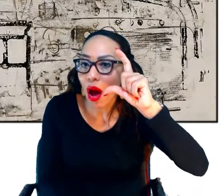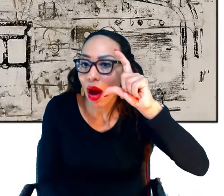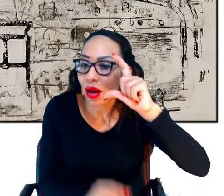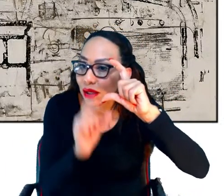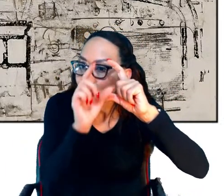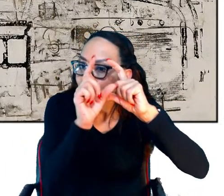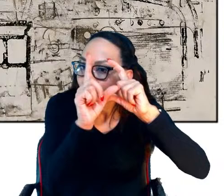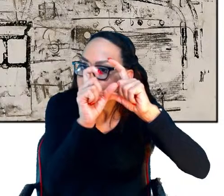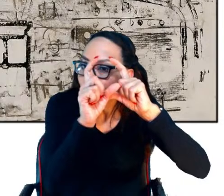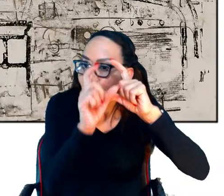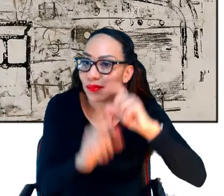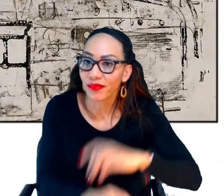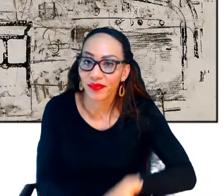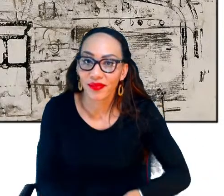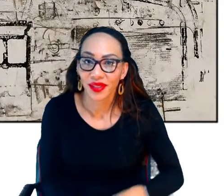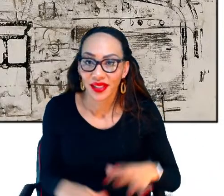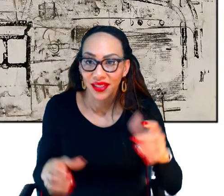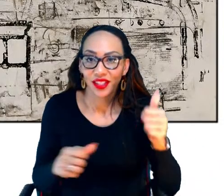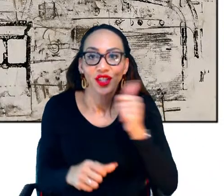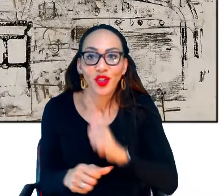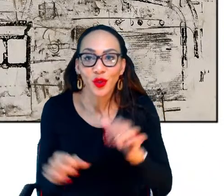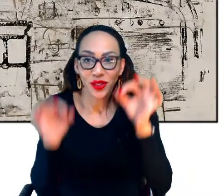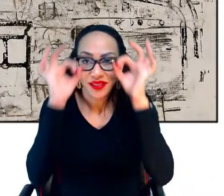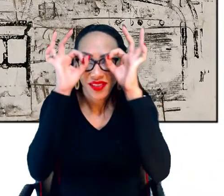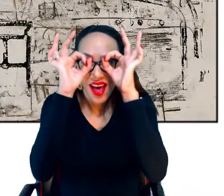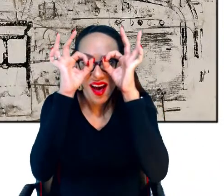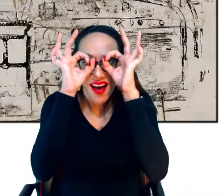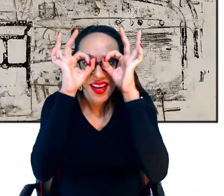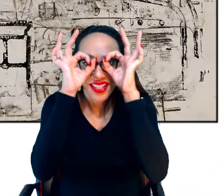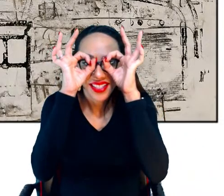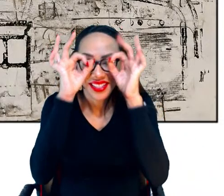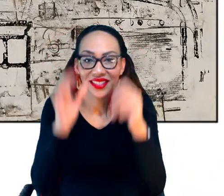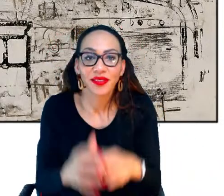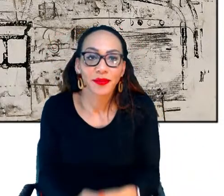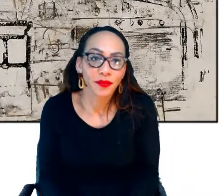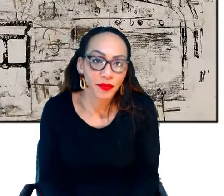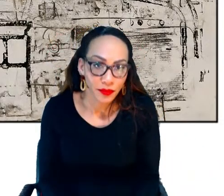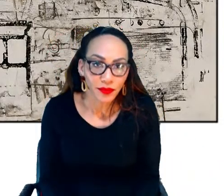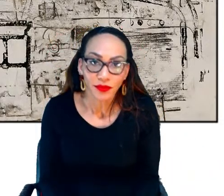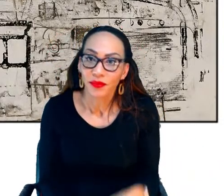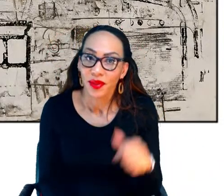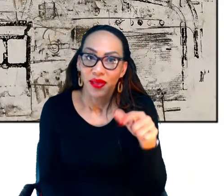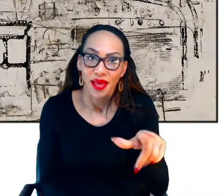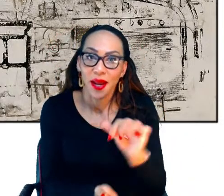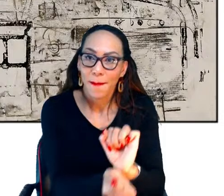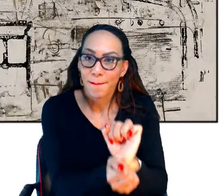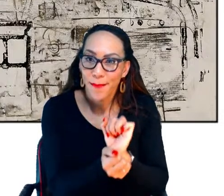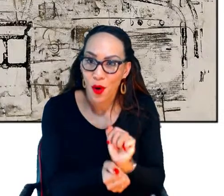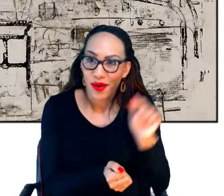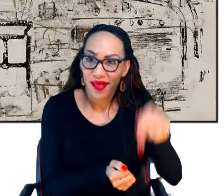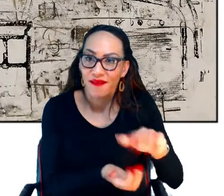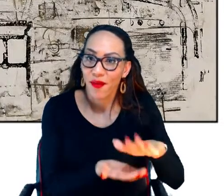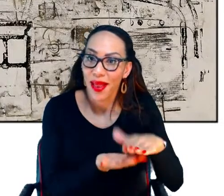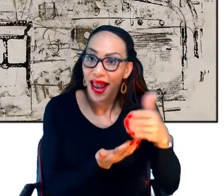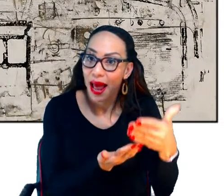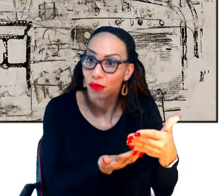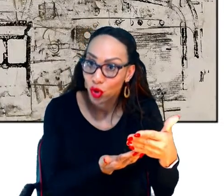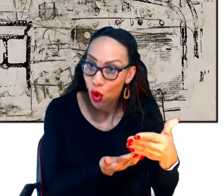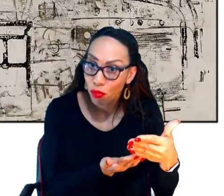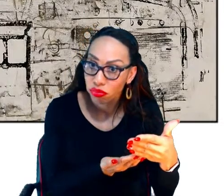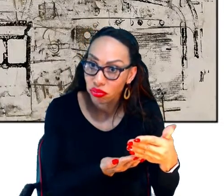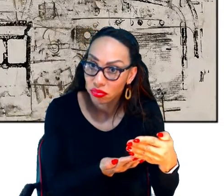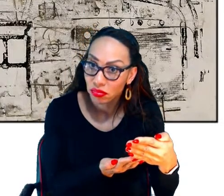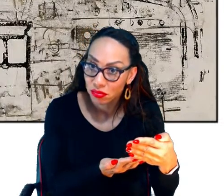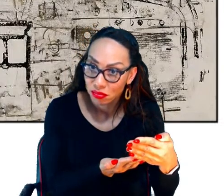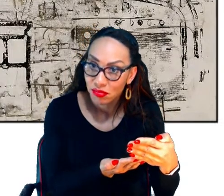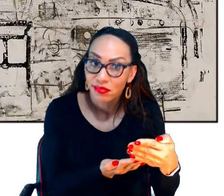eyes. And again, this is like from the laptop that I've been using. And then I've started doing